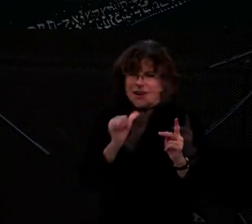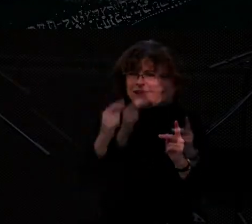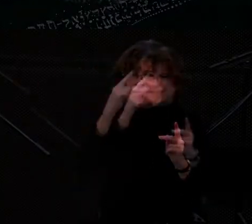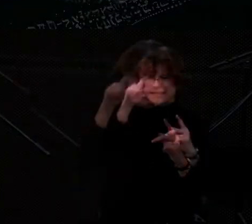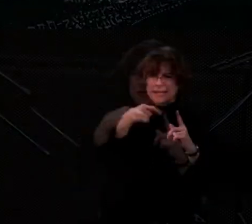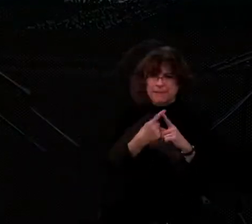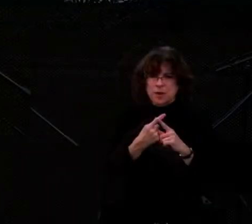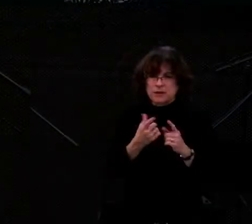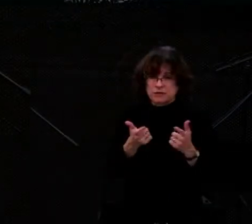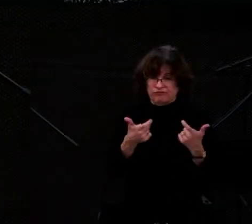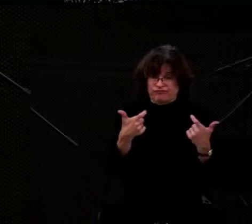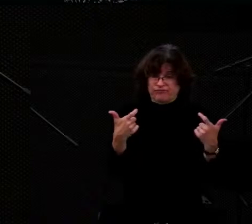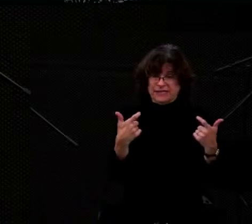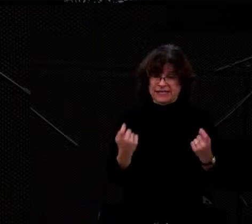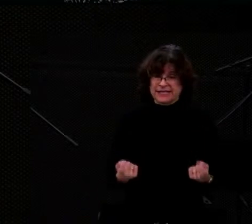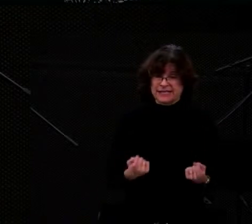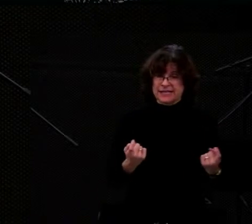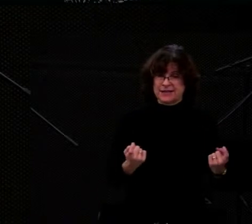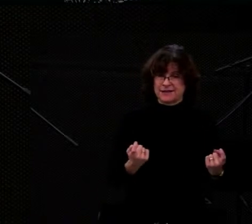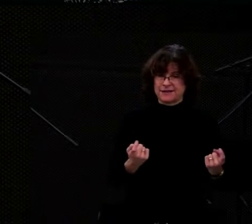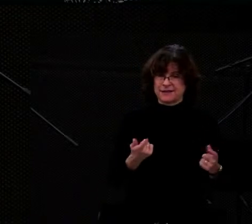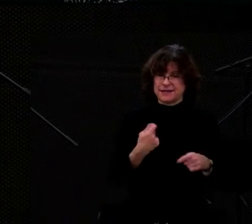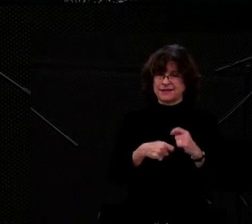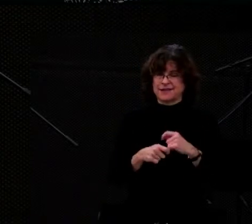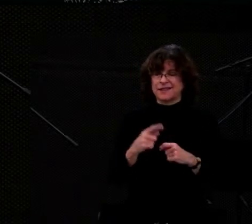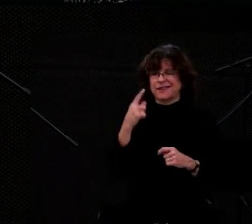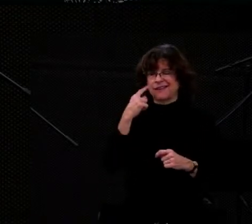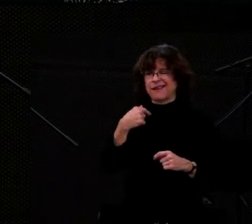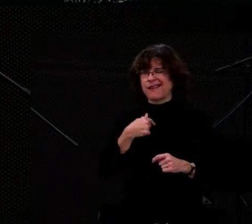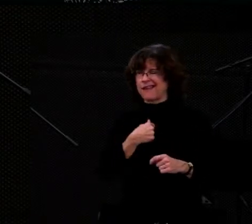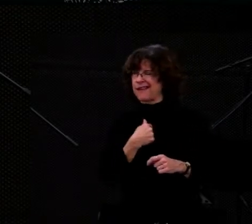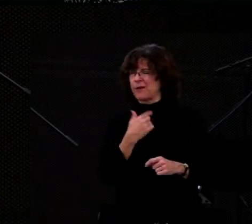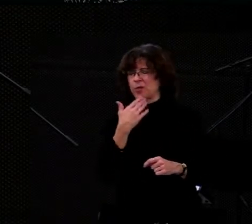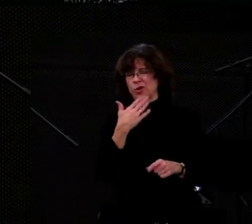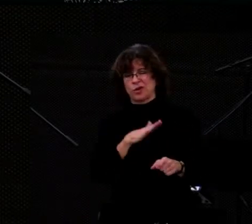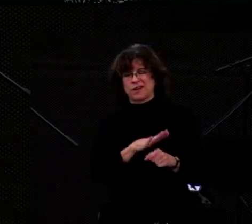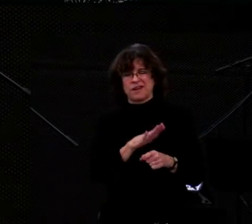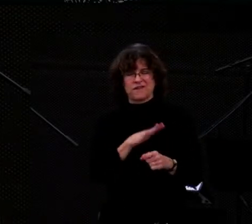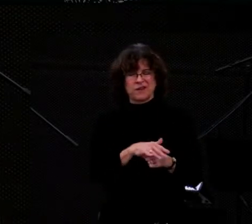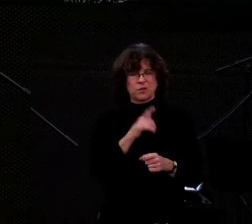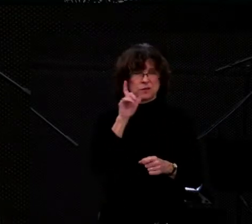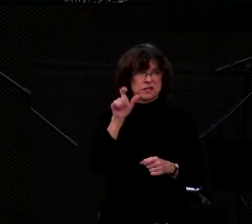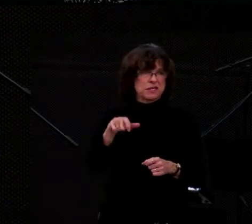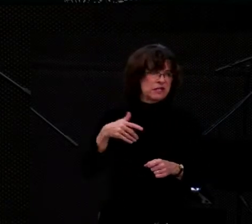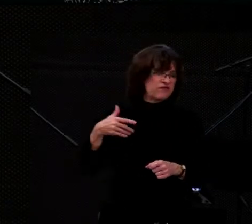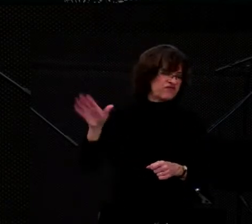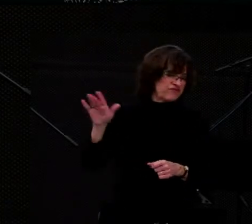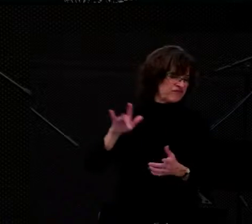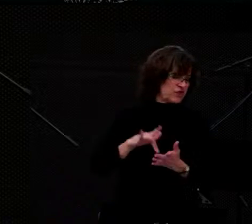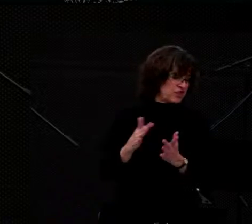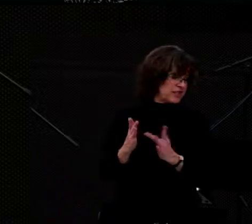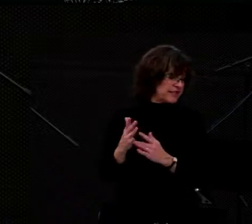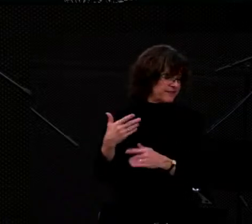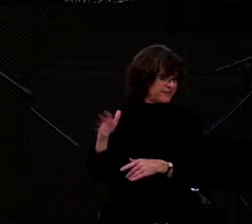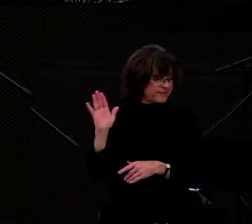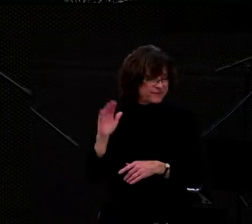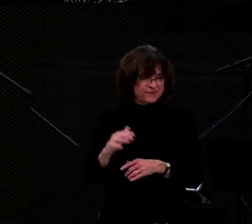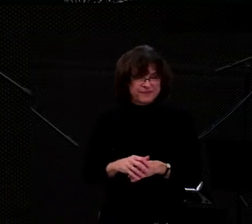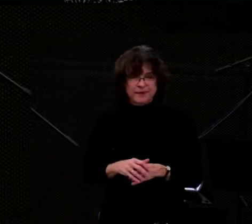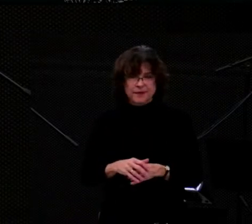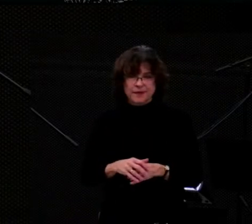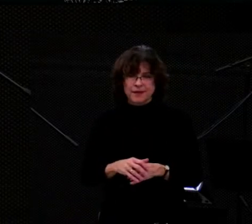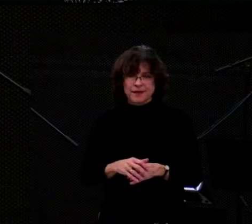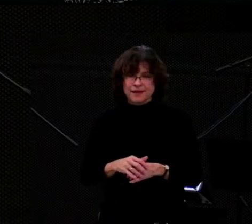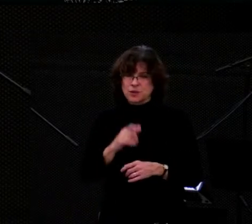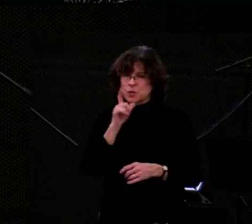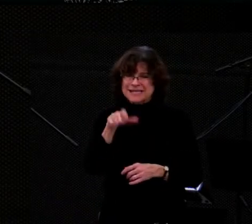but rather the perception of their own righteousness or self-righteousness. They believe in their heart of hearts that they